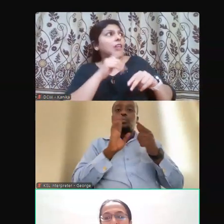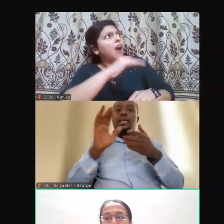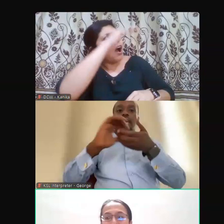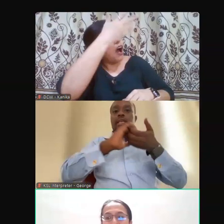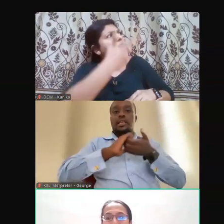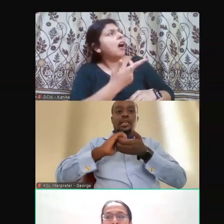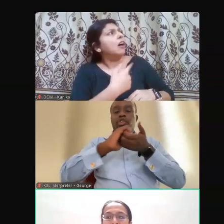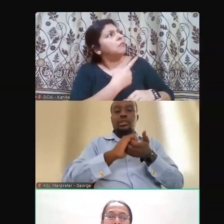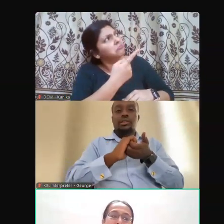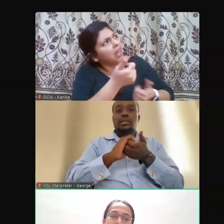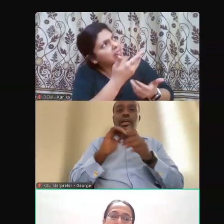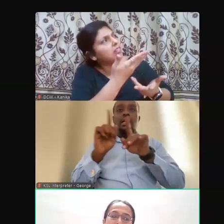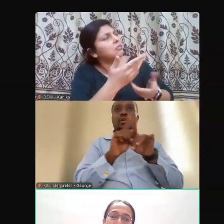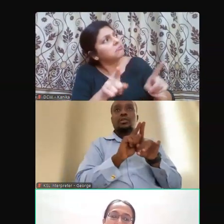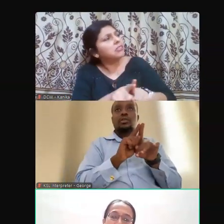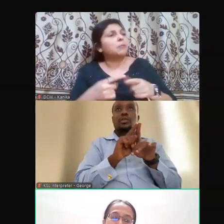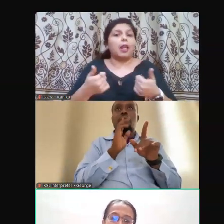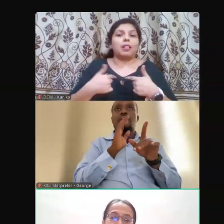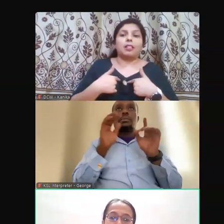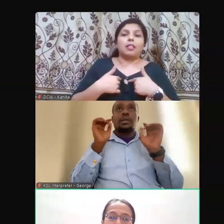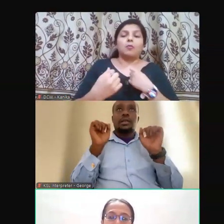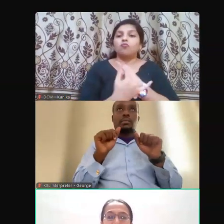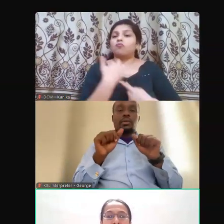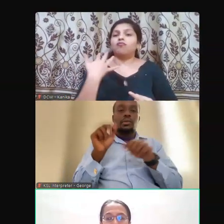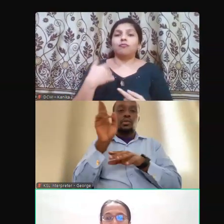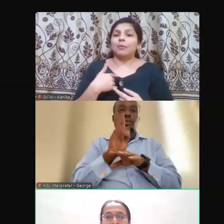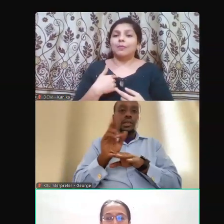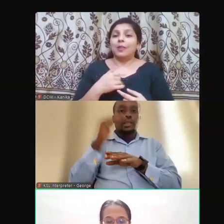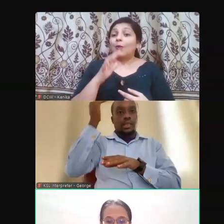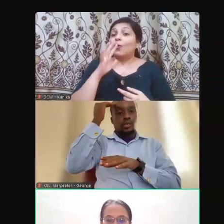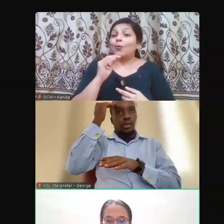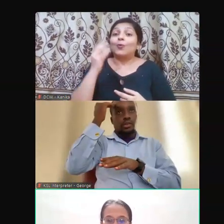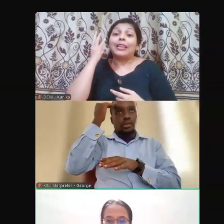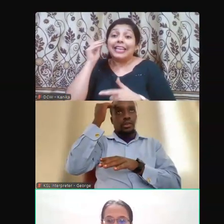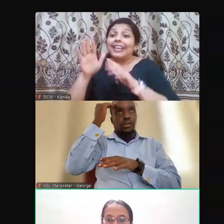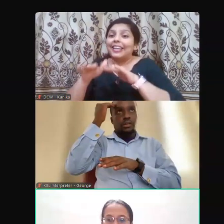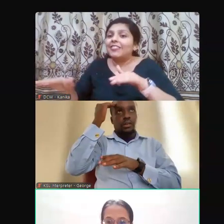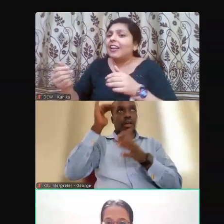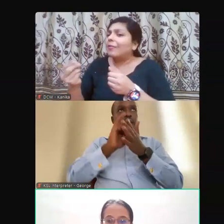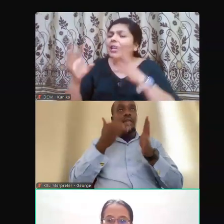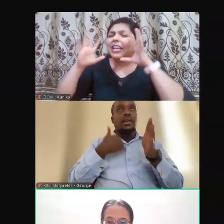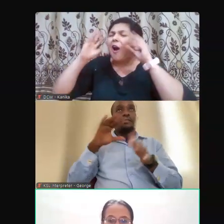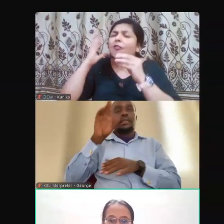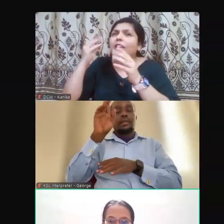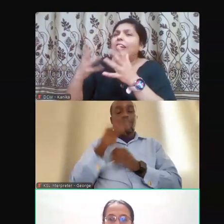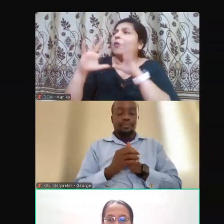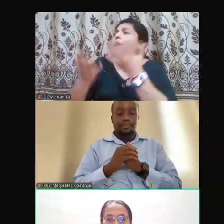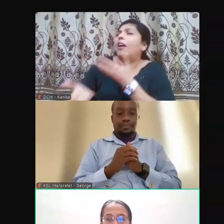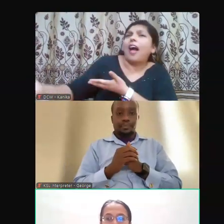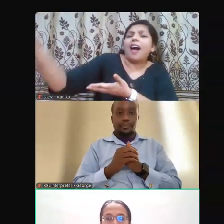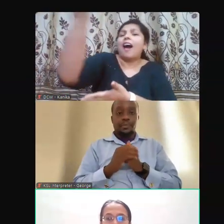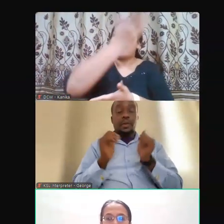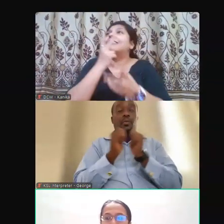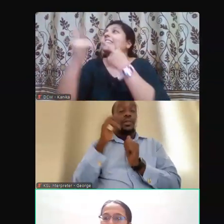also be able to start, utilizing the knowledge that they have picked up. With hearing